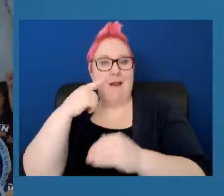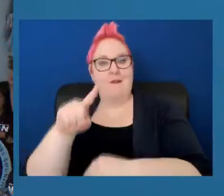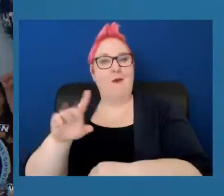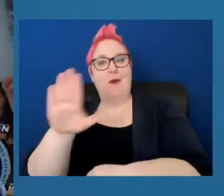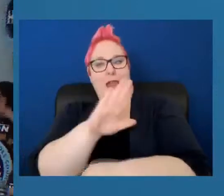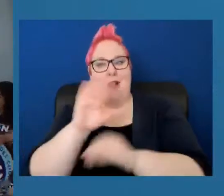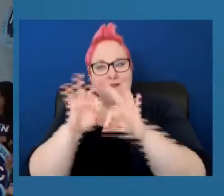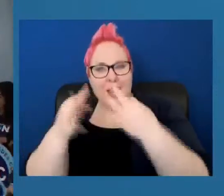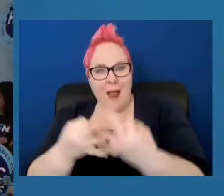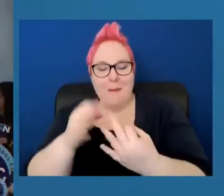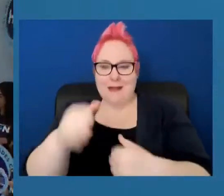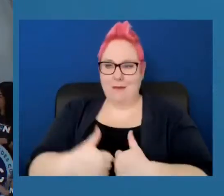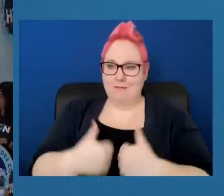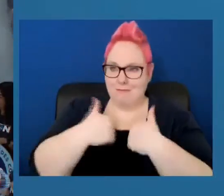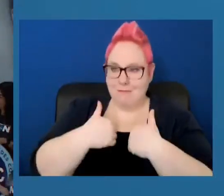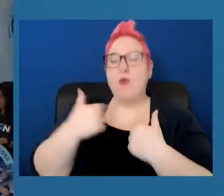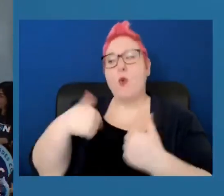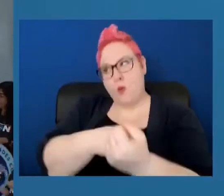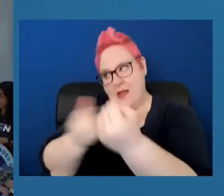And